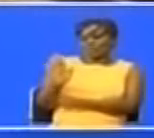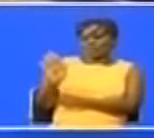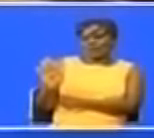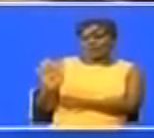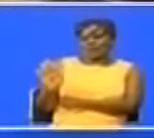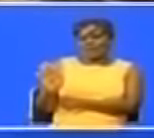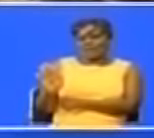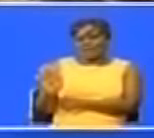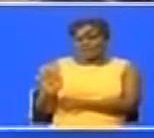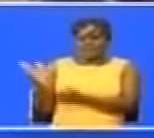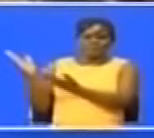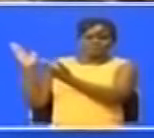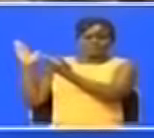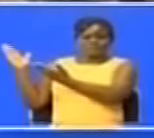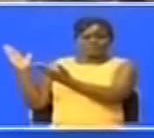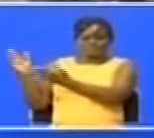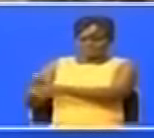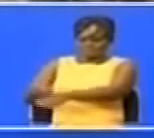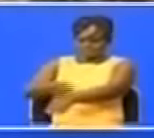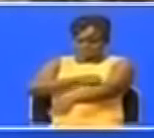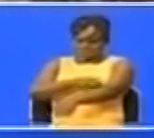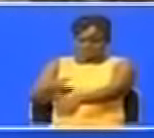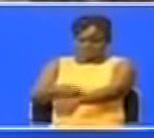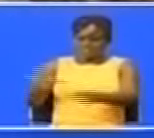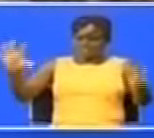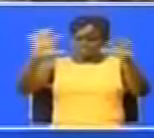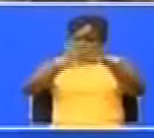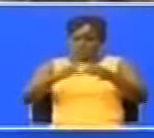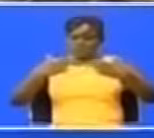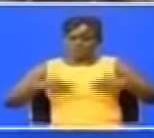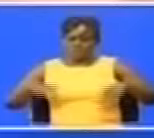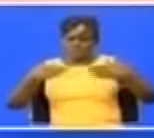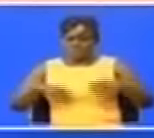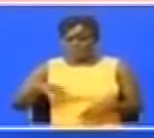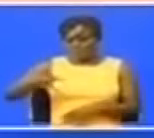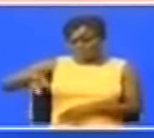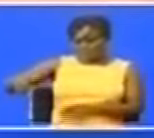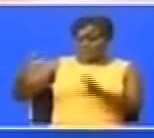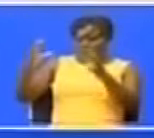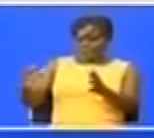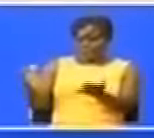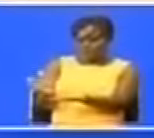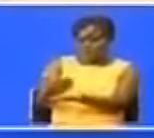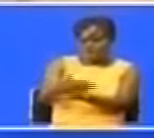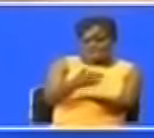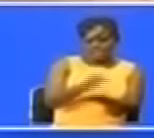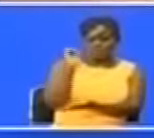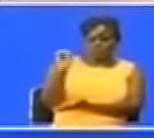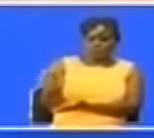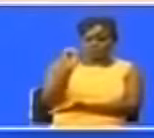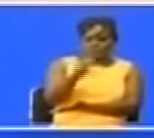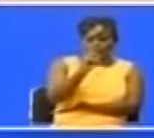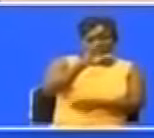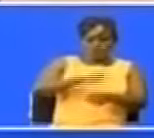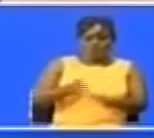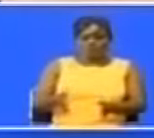as Magufuli rolled up his sleeves and joined residents of Dar es Salaam at collecting rubbish off the